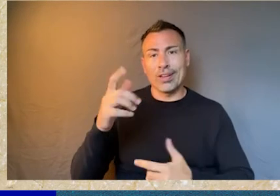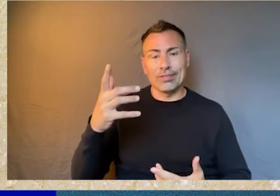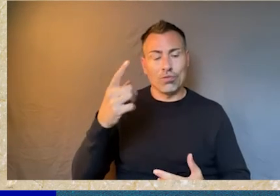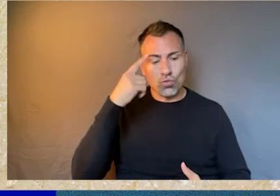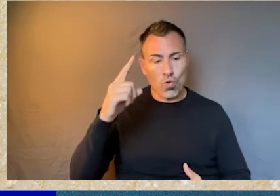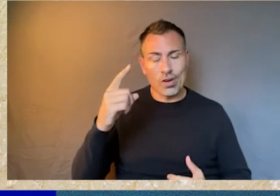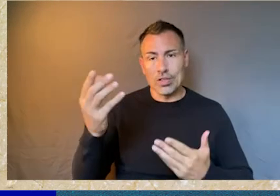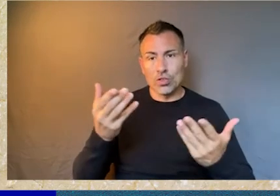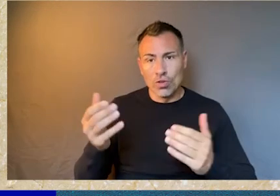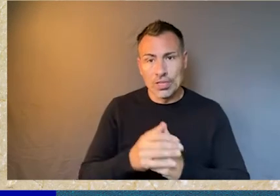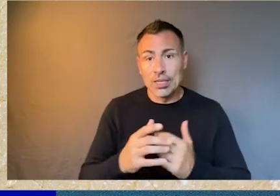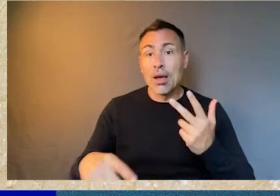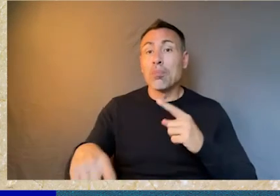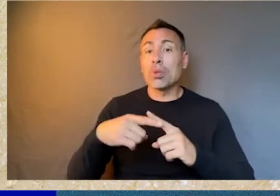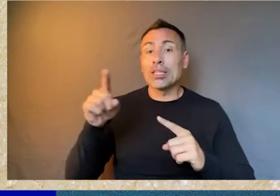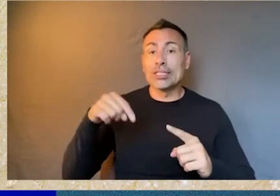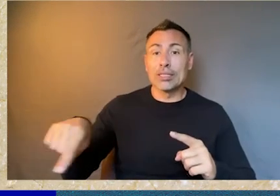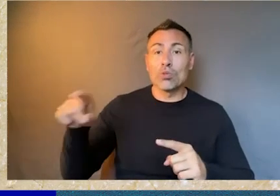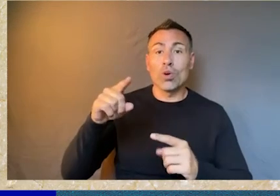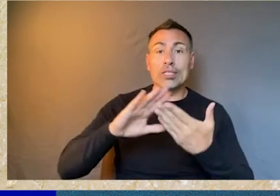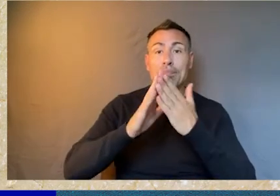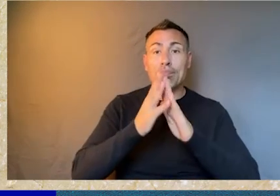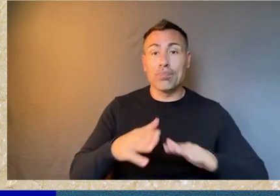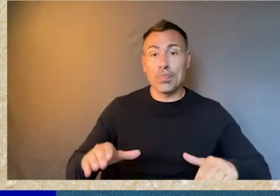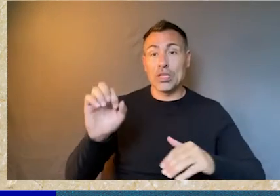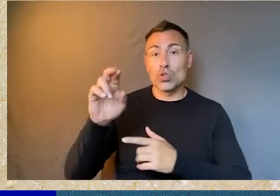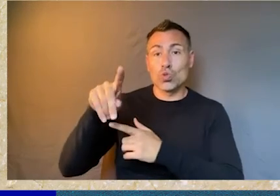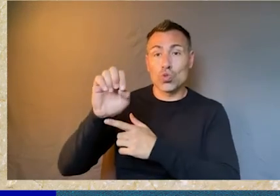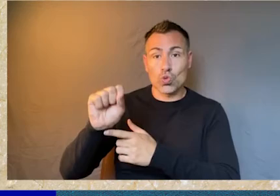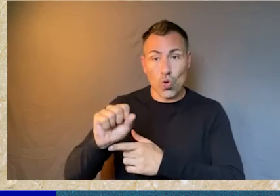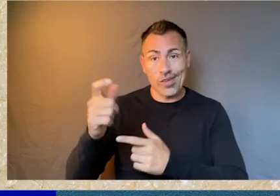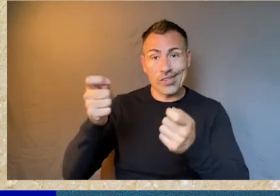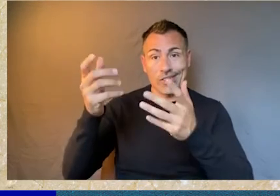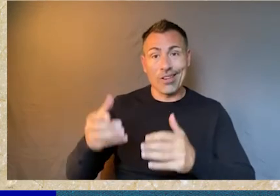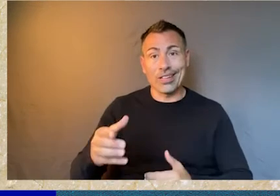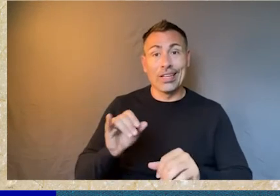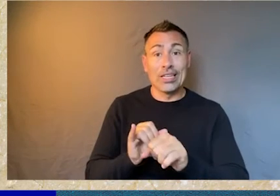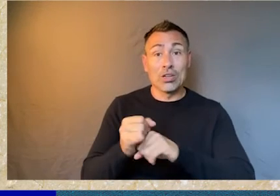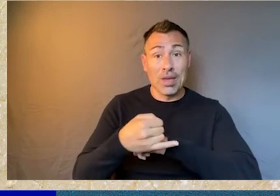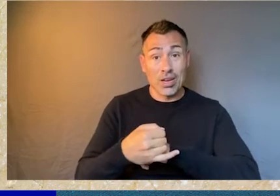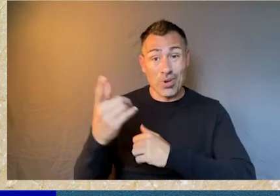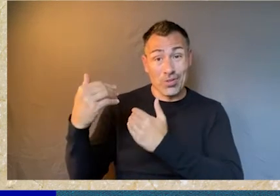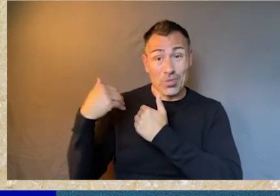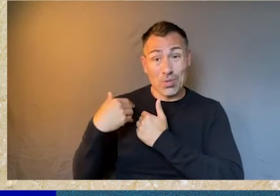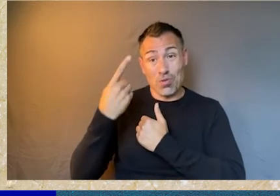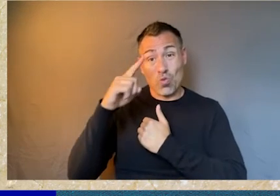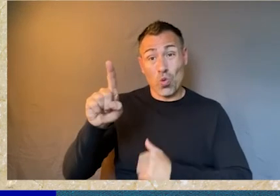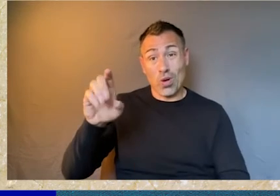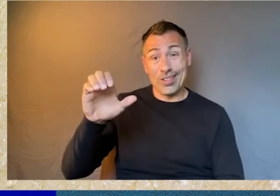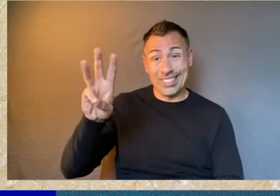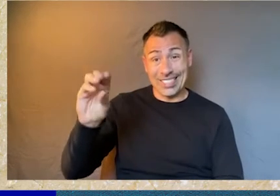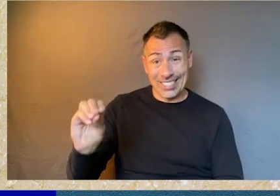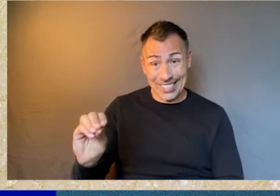Corps director in Jamaica, where he was responsible for the placement and support of 160 volunteers. In this particular